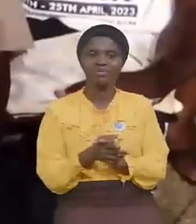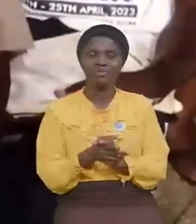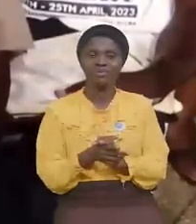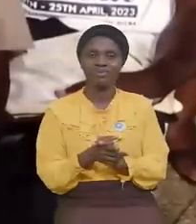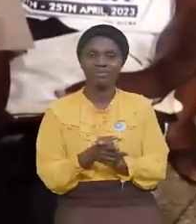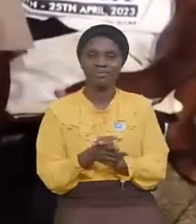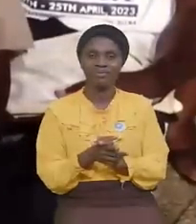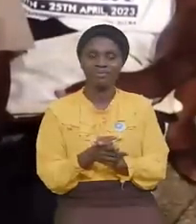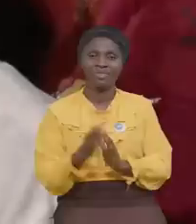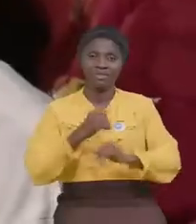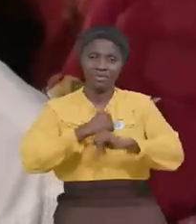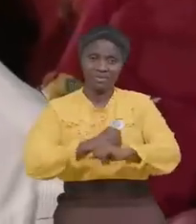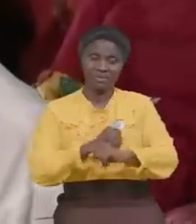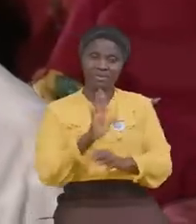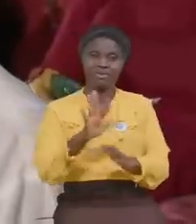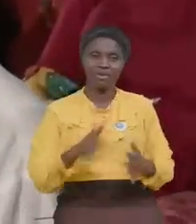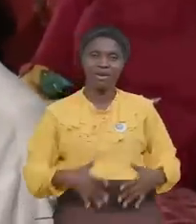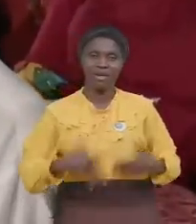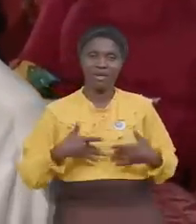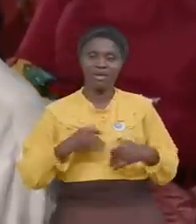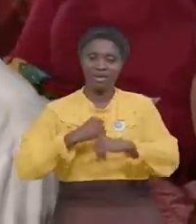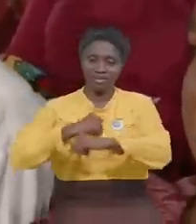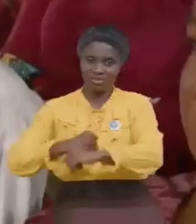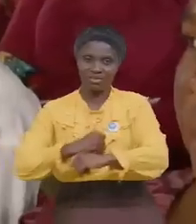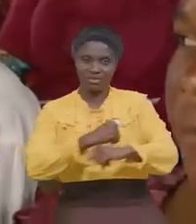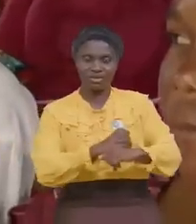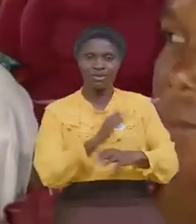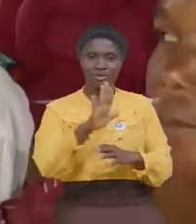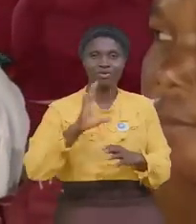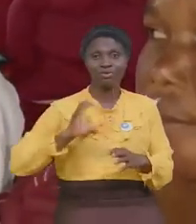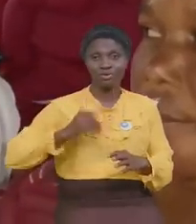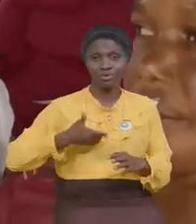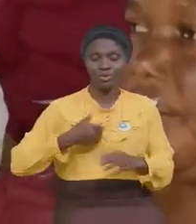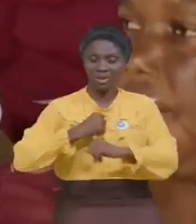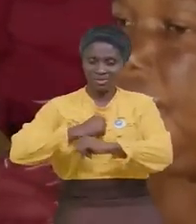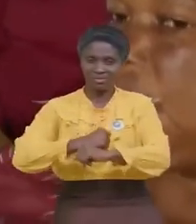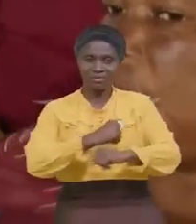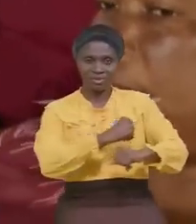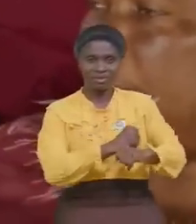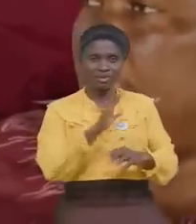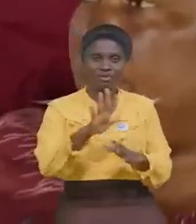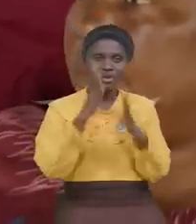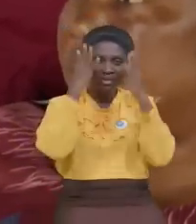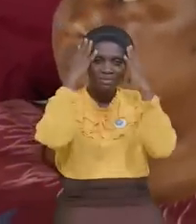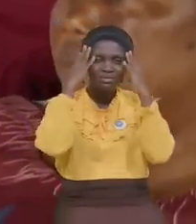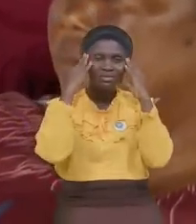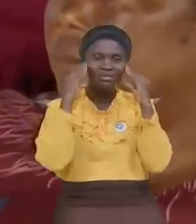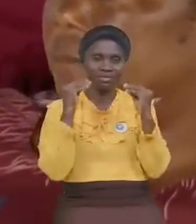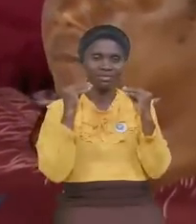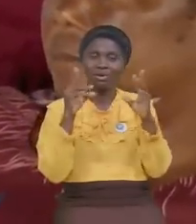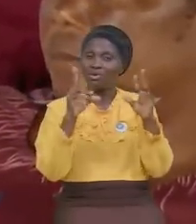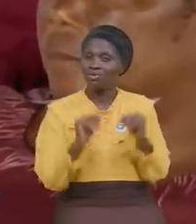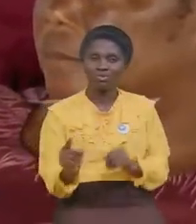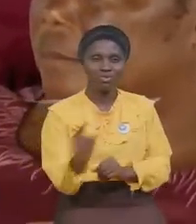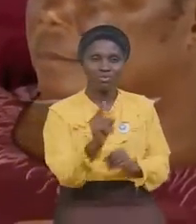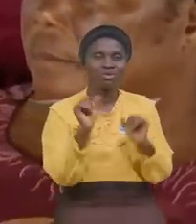Secure your life. Secure your soul. Secure your experience. Nobody can keep